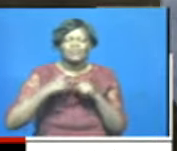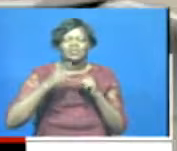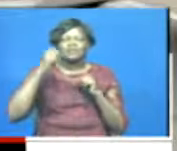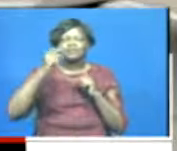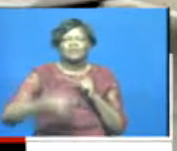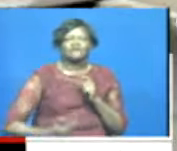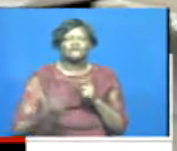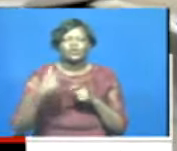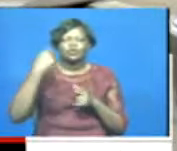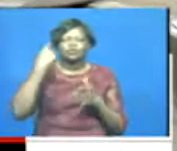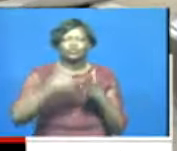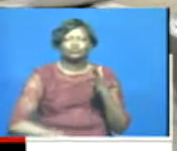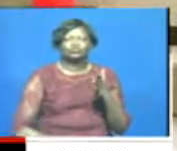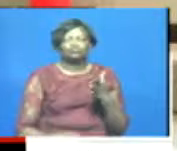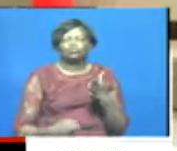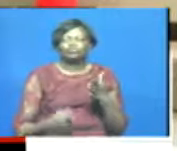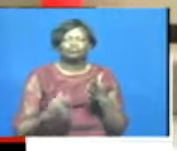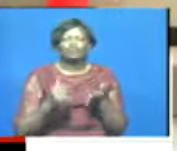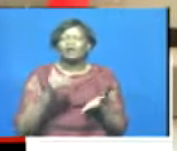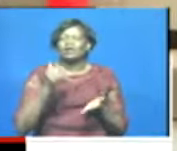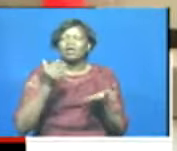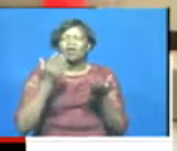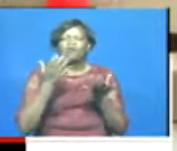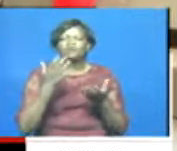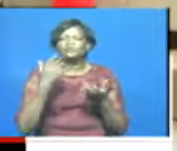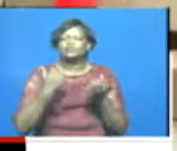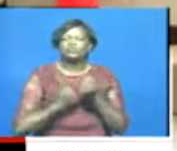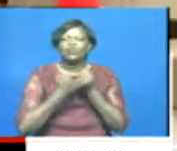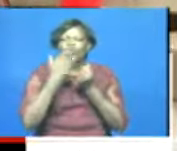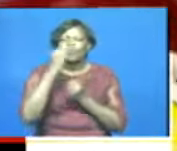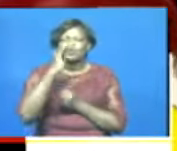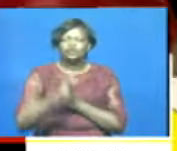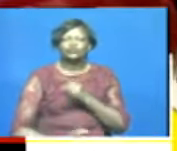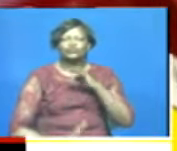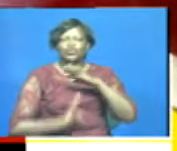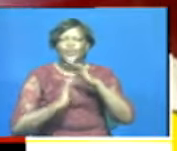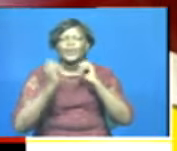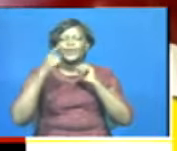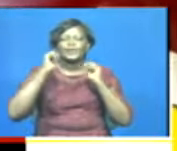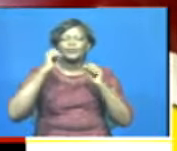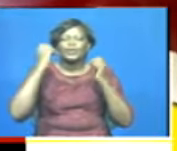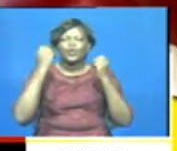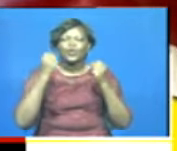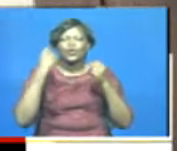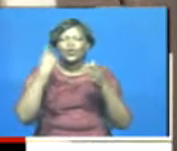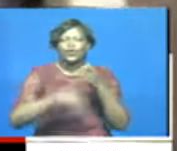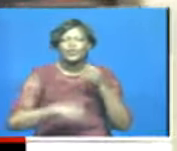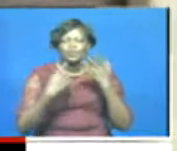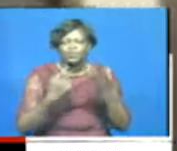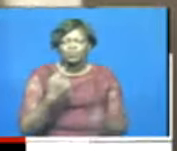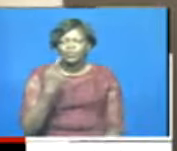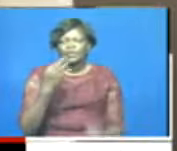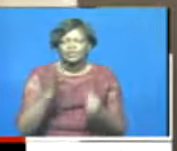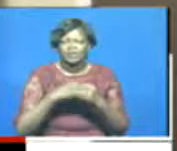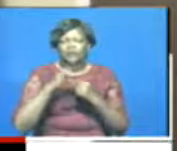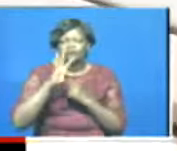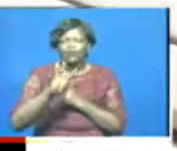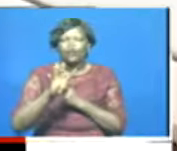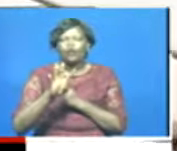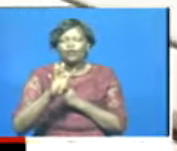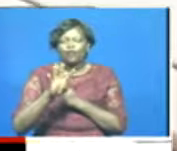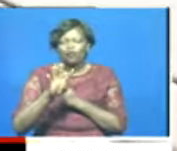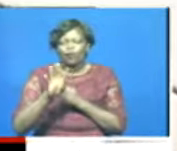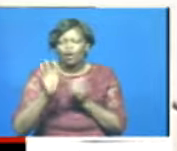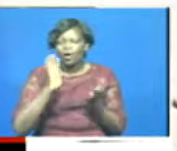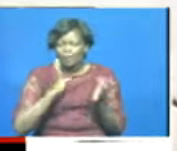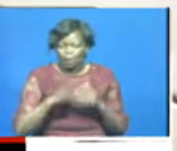prices were heavily subsidized, as a litre of super petrol would have cost at least 184 shillings and 68